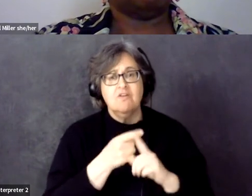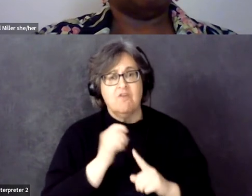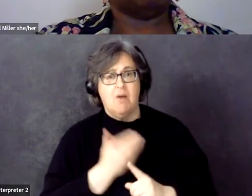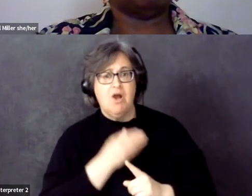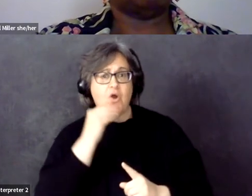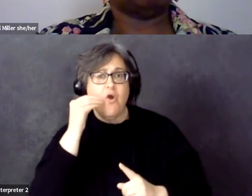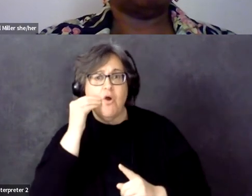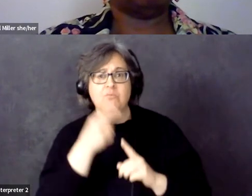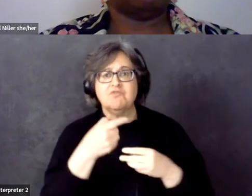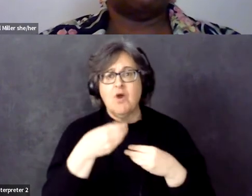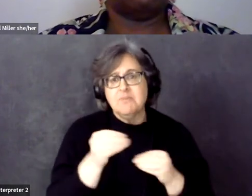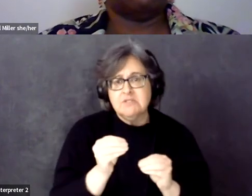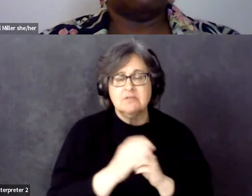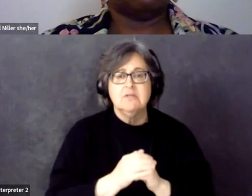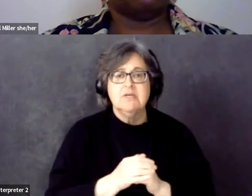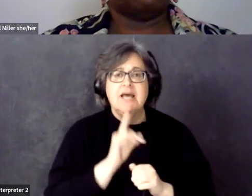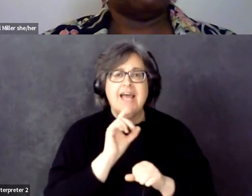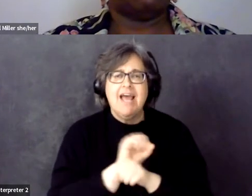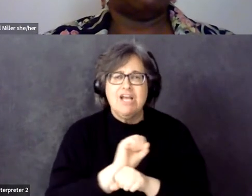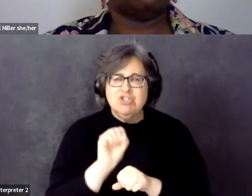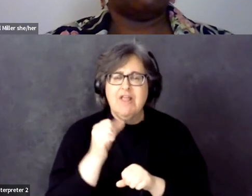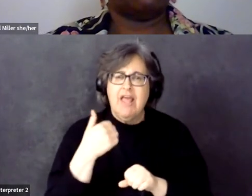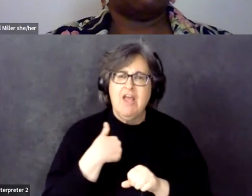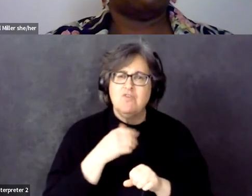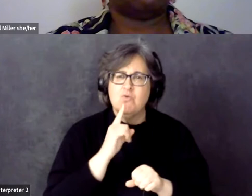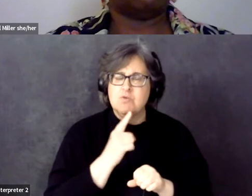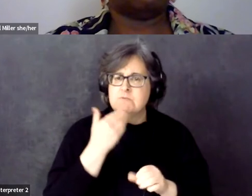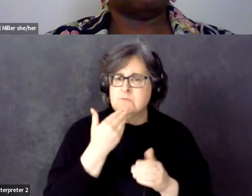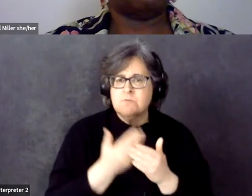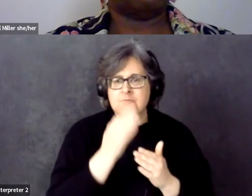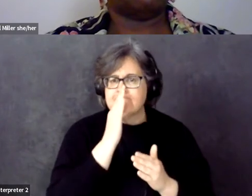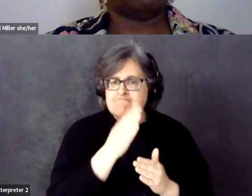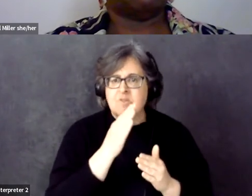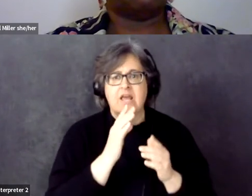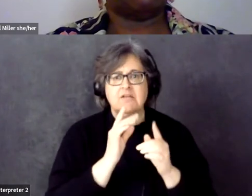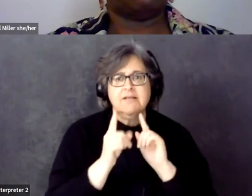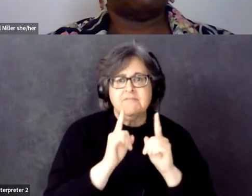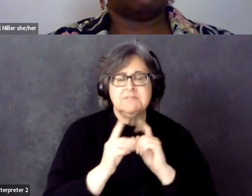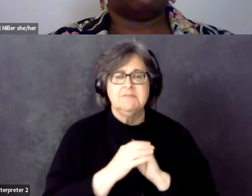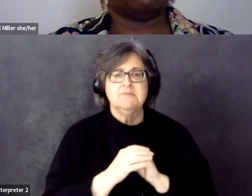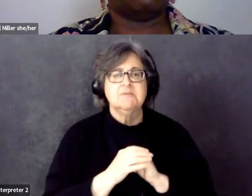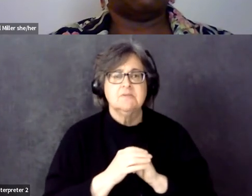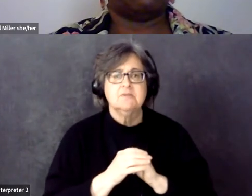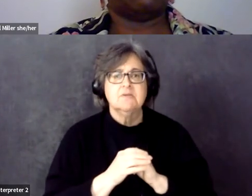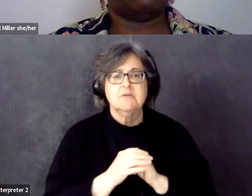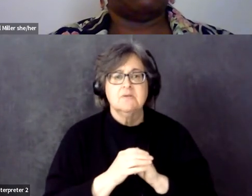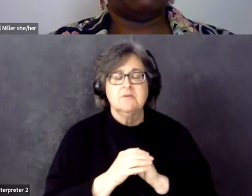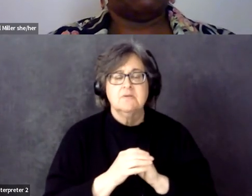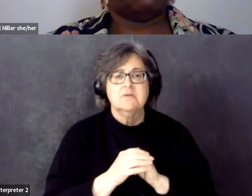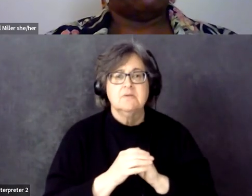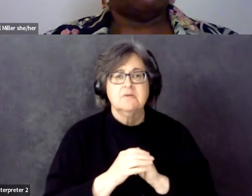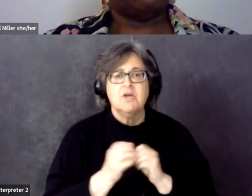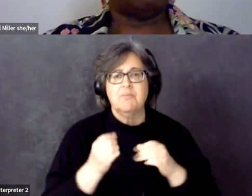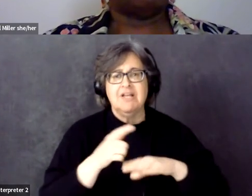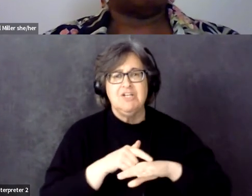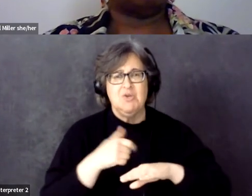in their offices, to actually have some very candid conversations, because a lot of times as